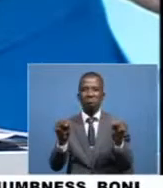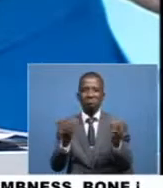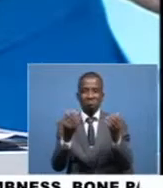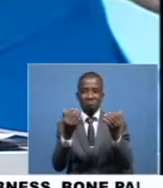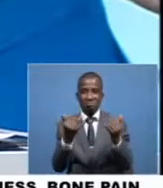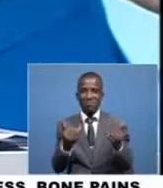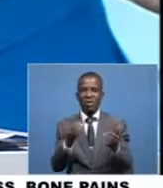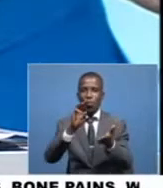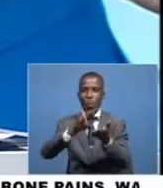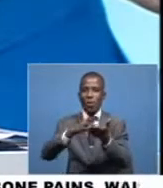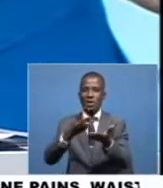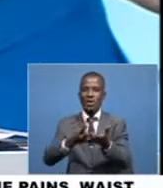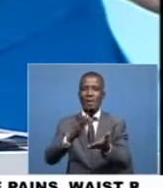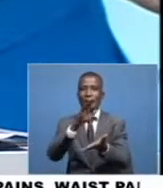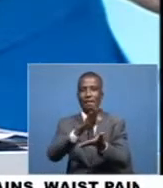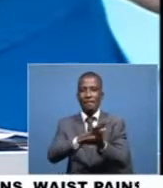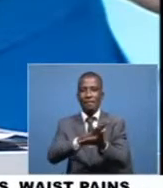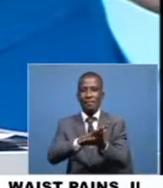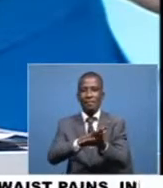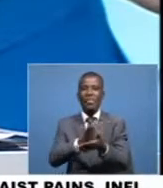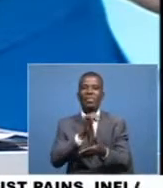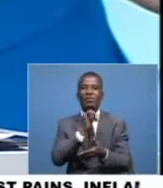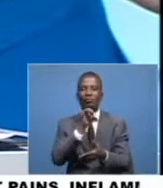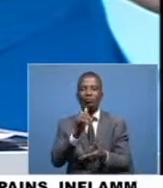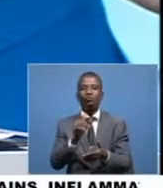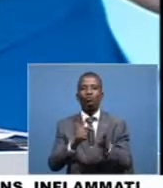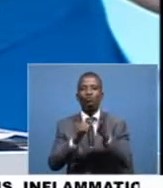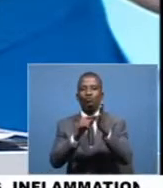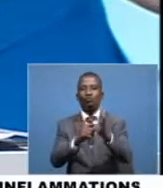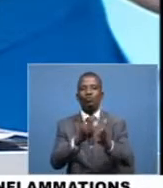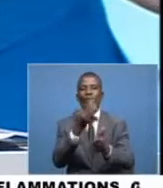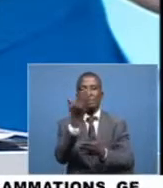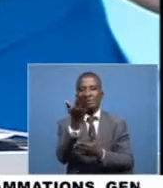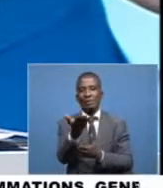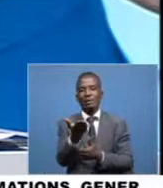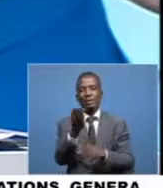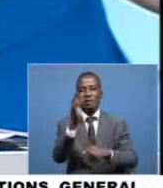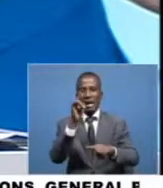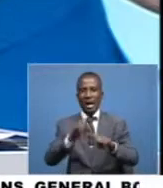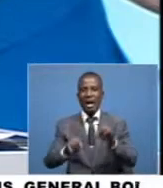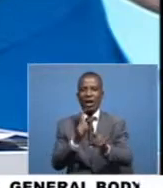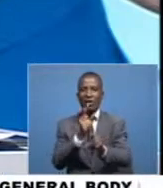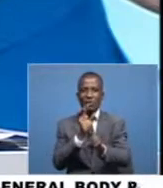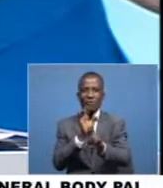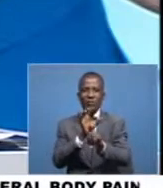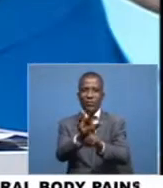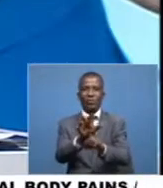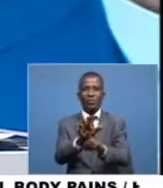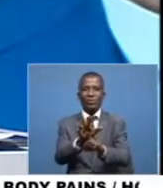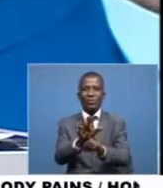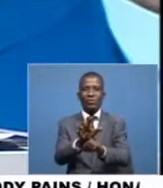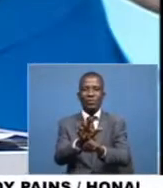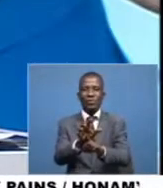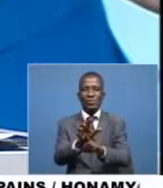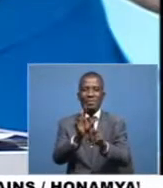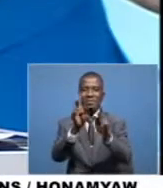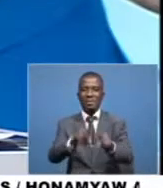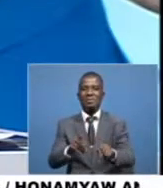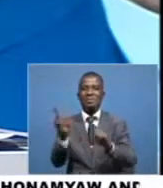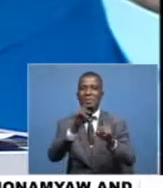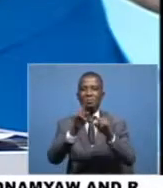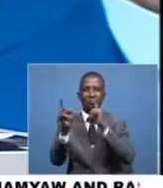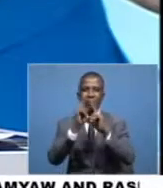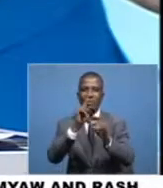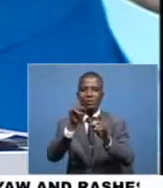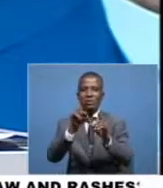that the witness statement was not yet in evidence, they could not be compelled to at all costs open their case. And